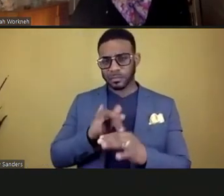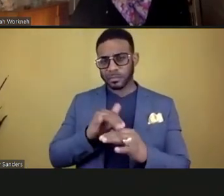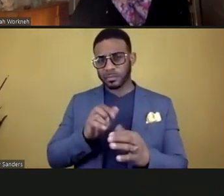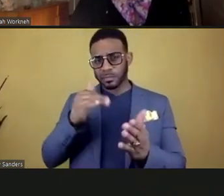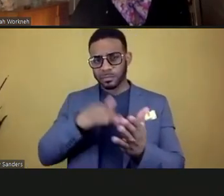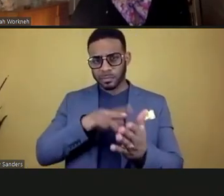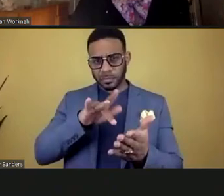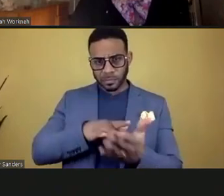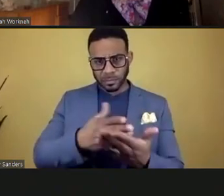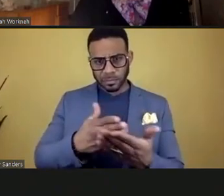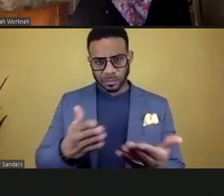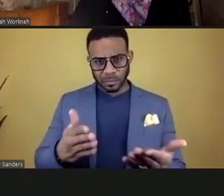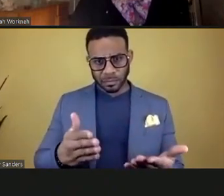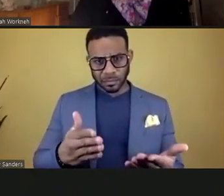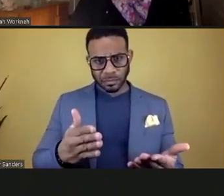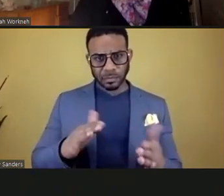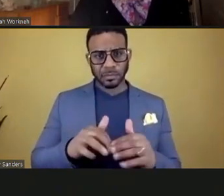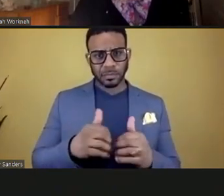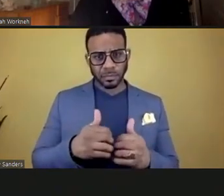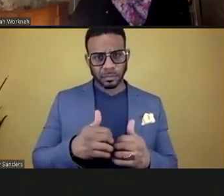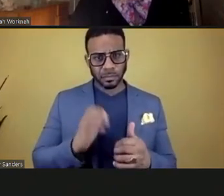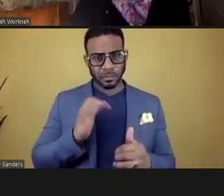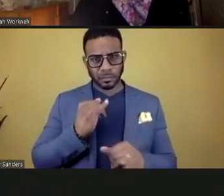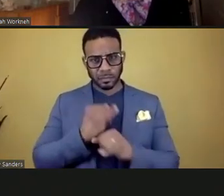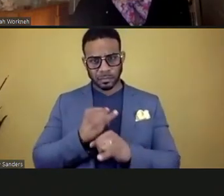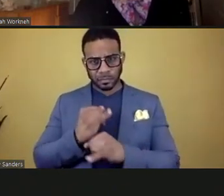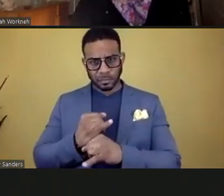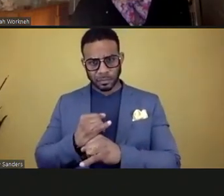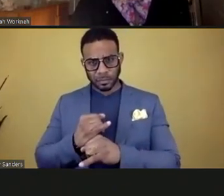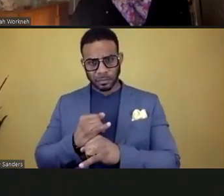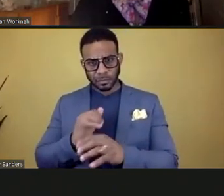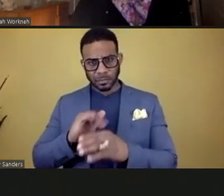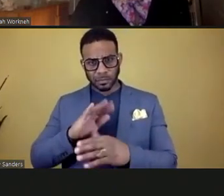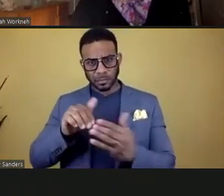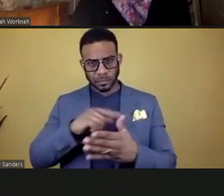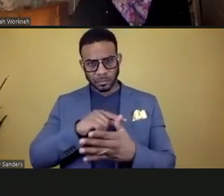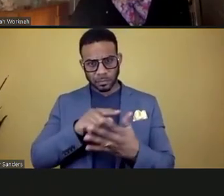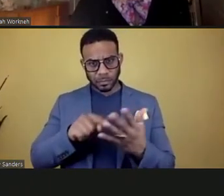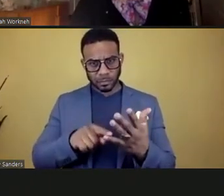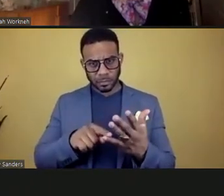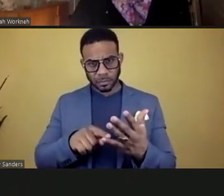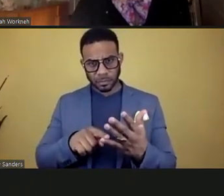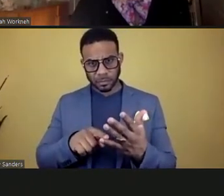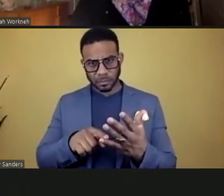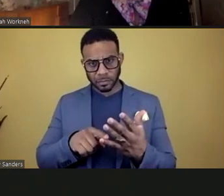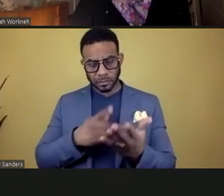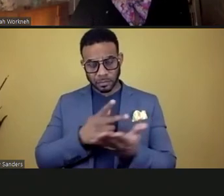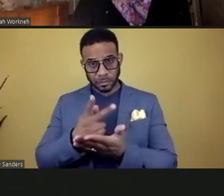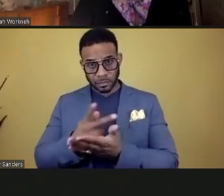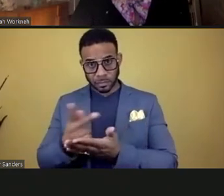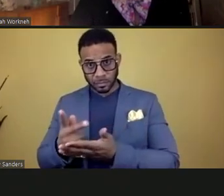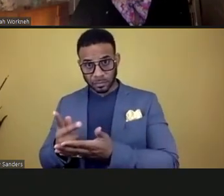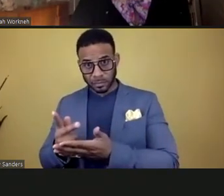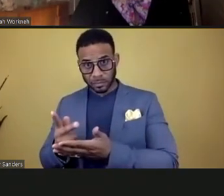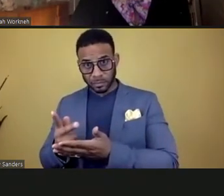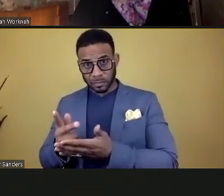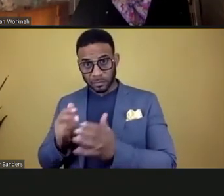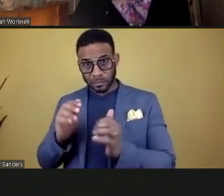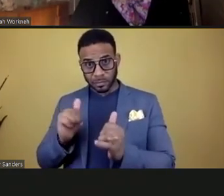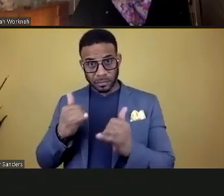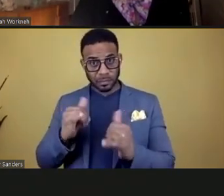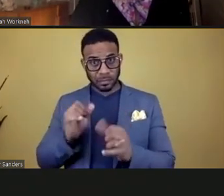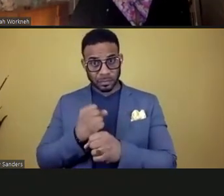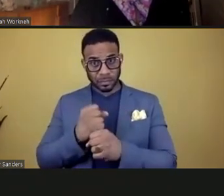recenter things and how our institution in all of its failings can still